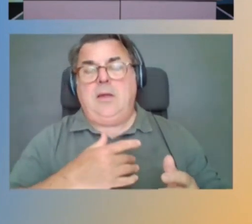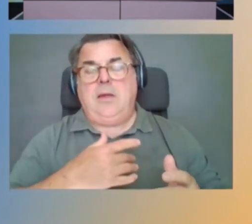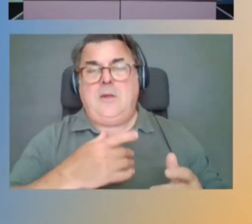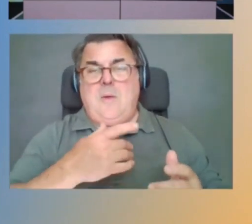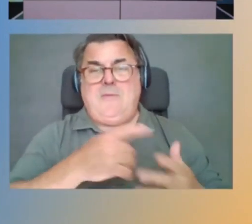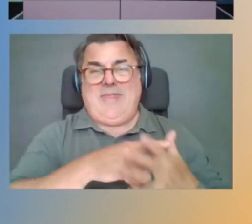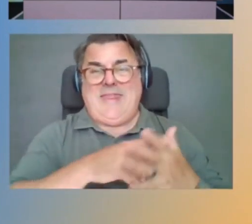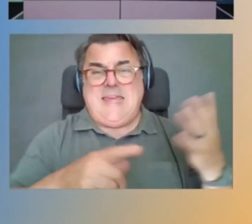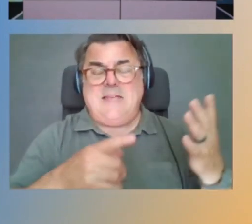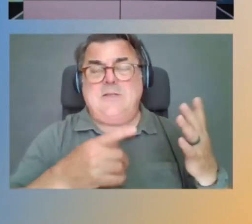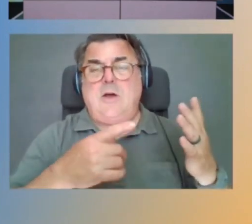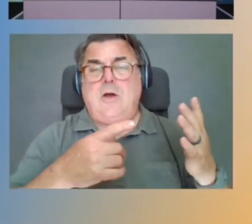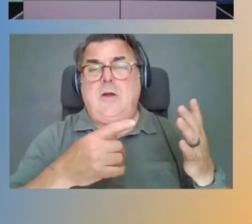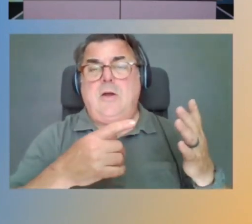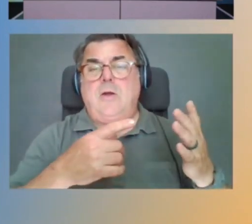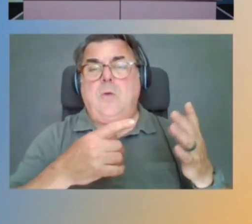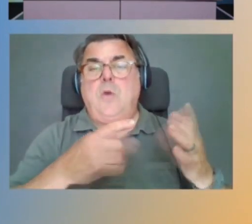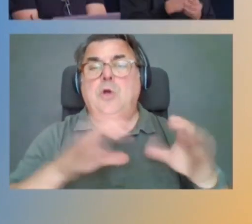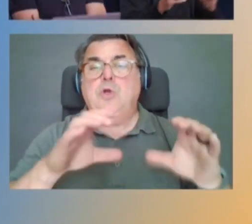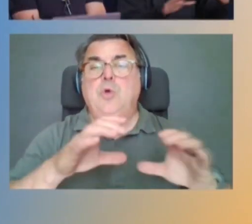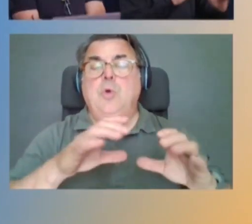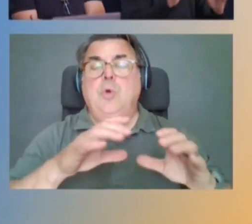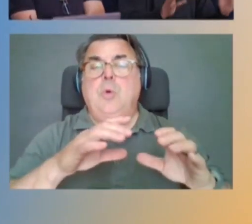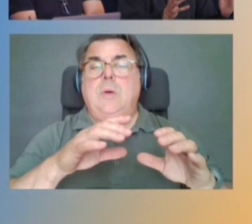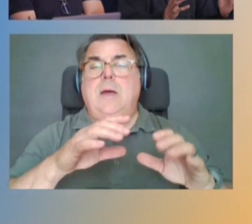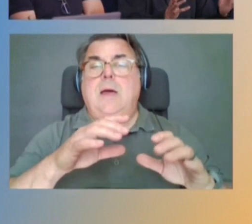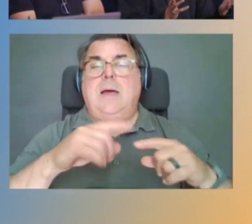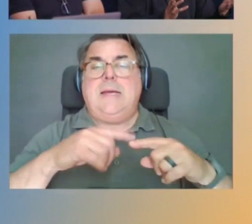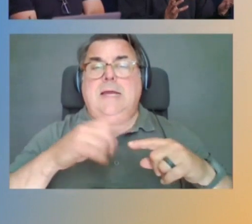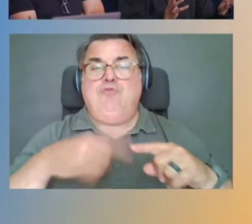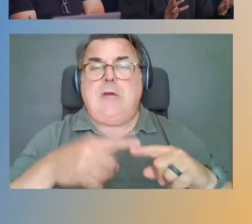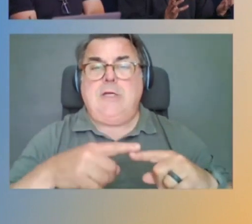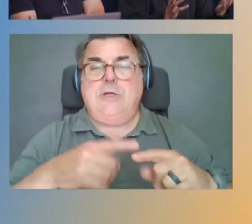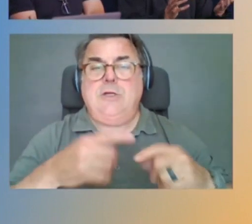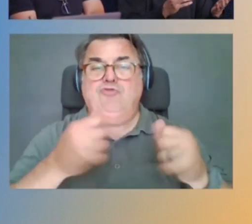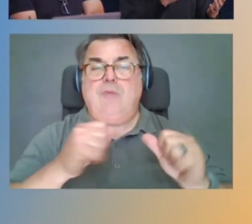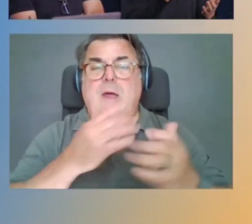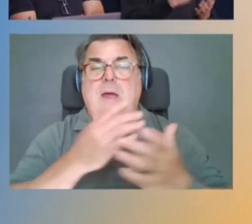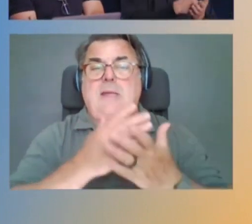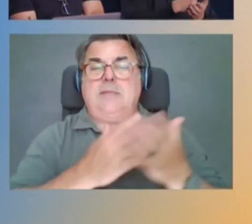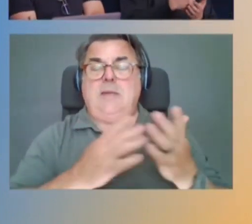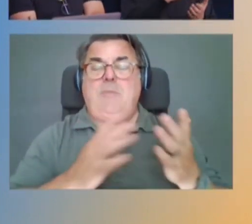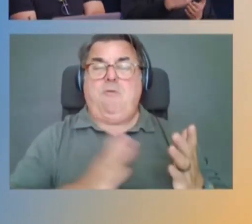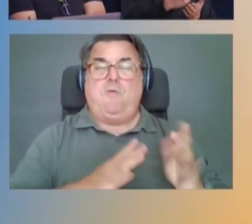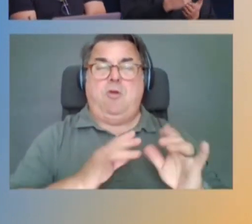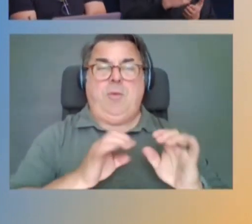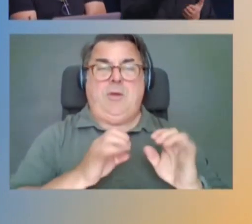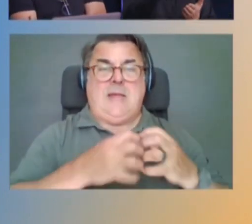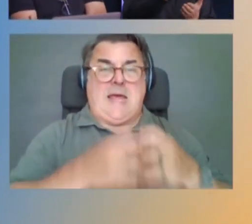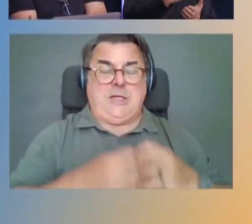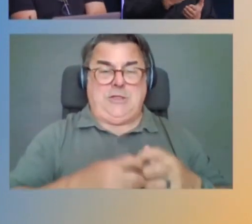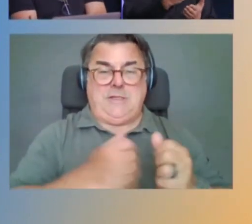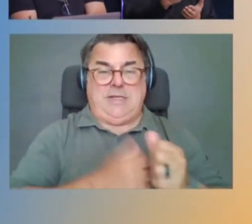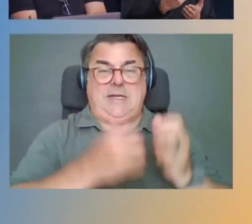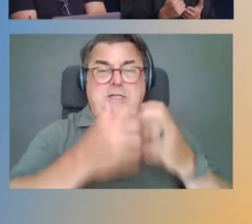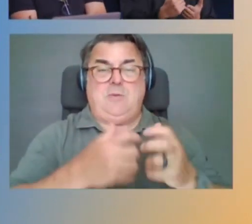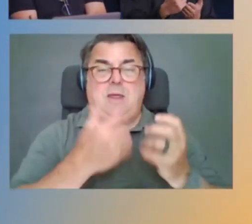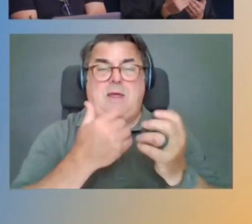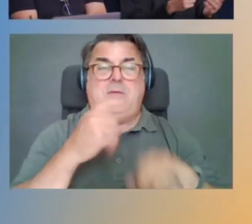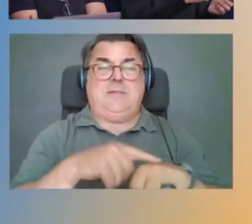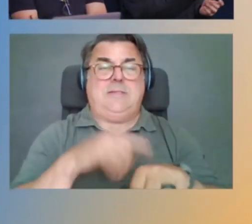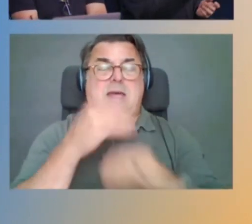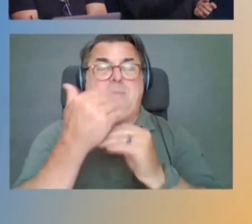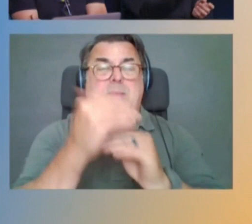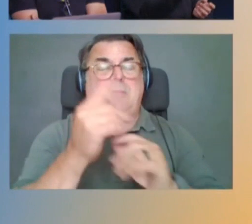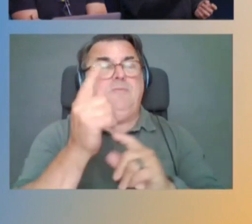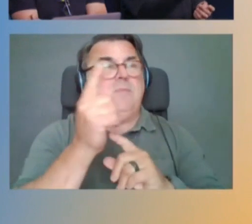to do an iteration and we are going to try some formal engines on them, and each engine will have a time limit of, like, let's say 1 minute. So